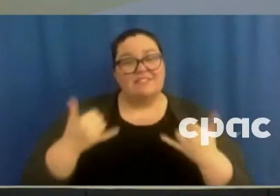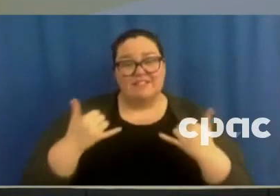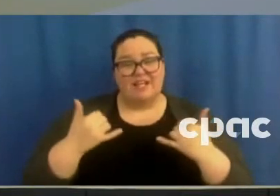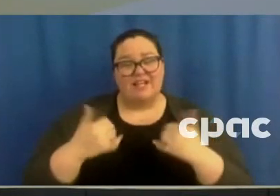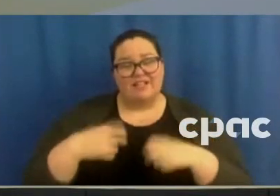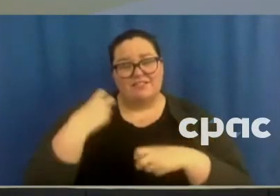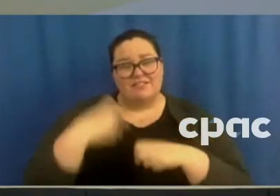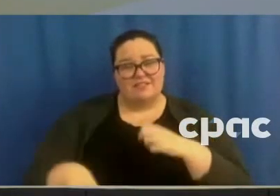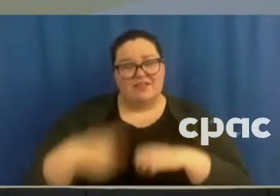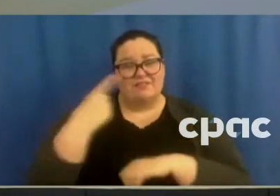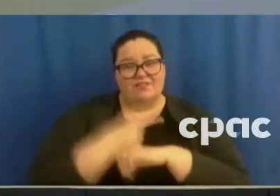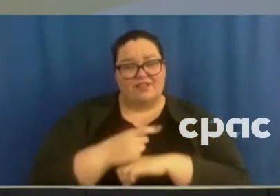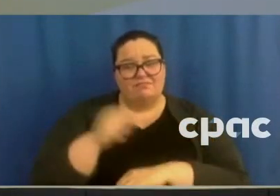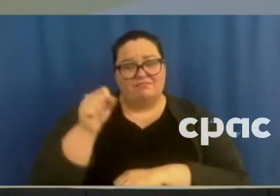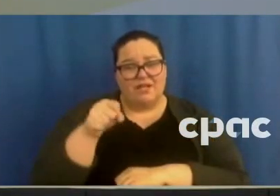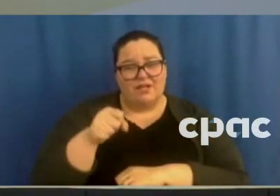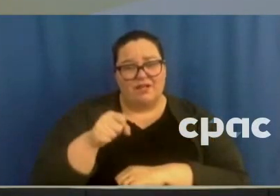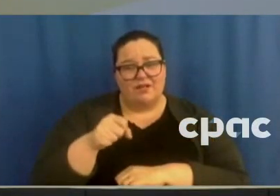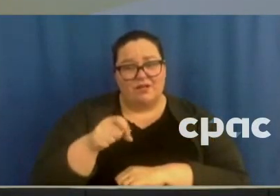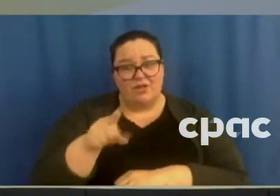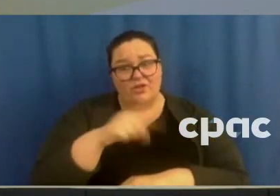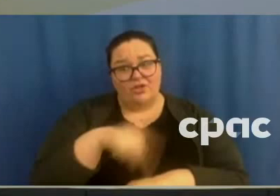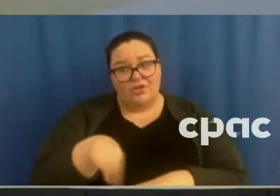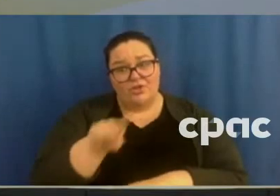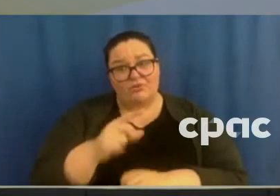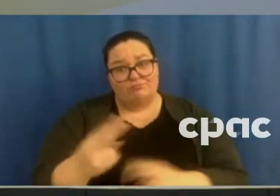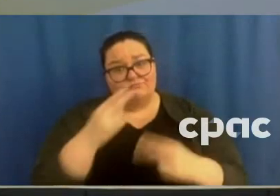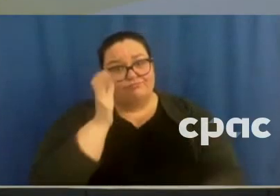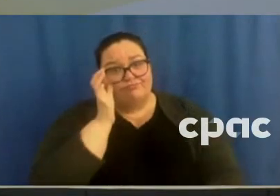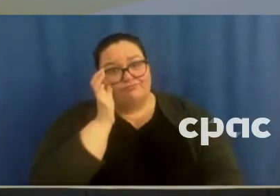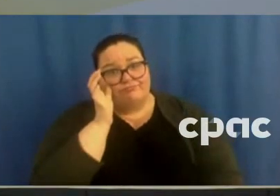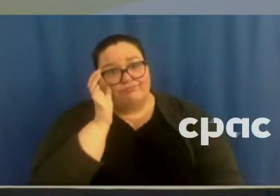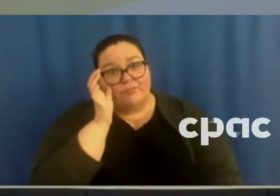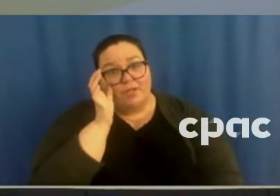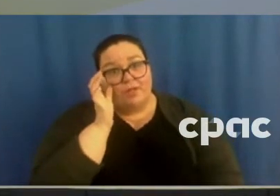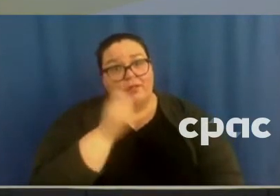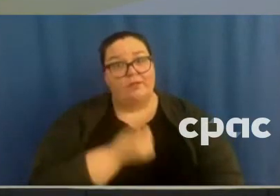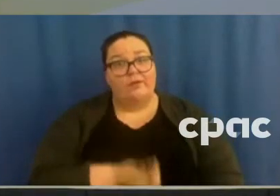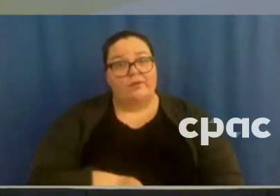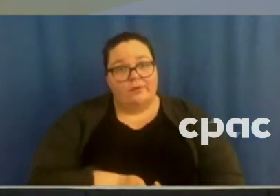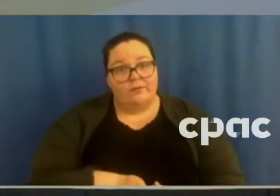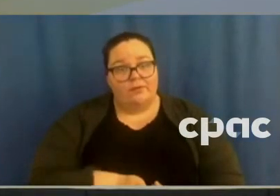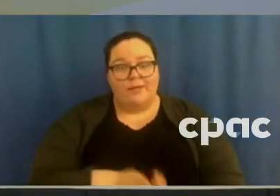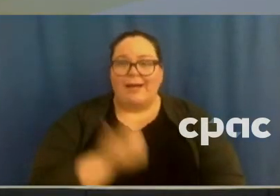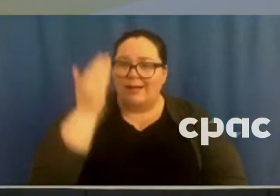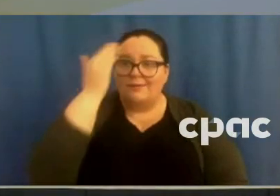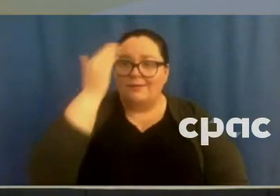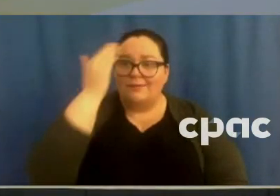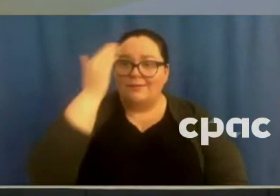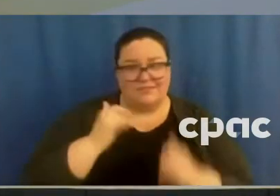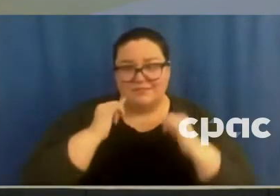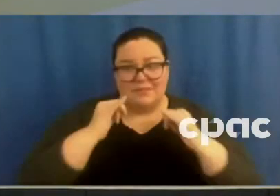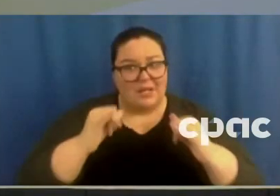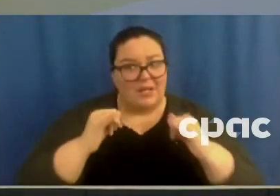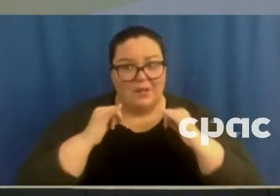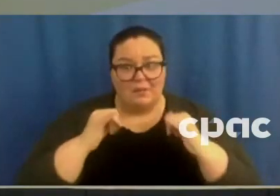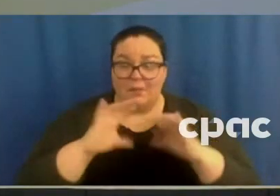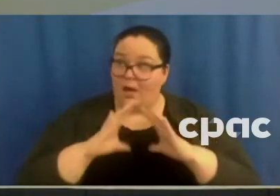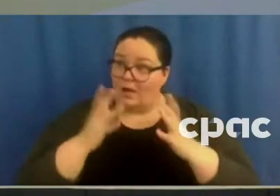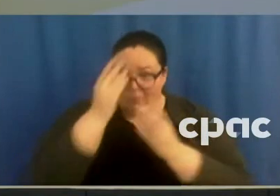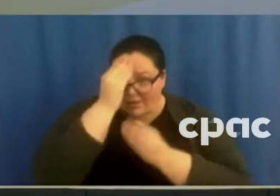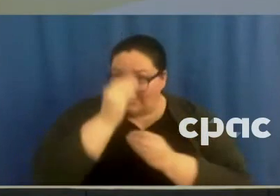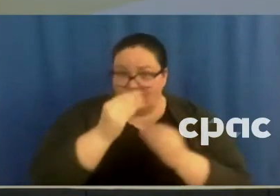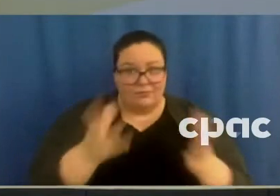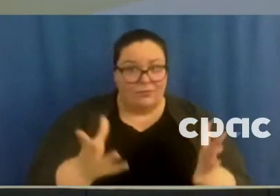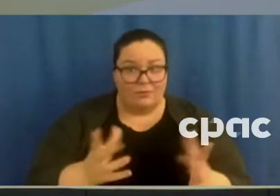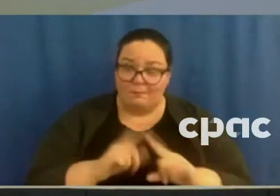news we want to hear, and it's definitely not the news we want to be sharing with islanders. As we have in the past, we will get through